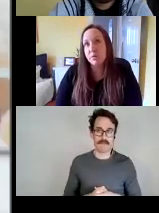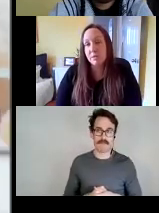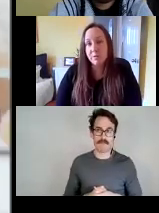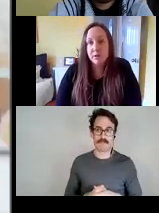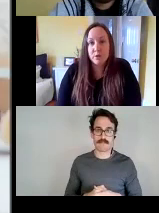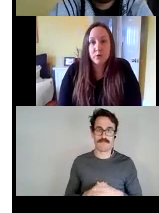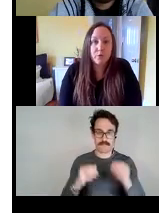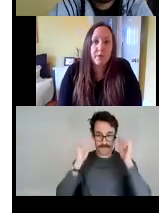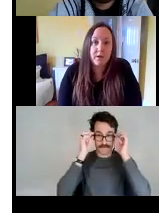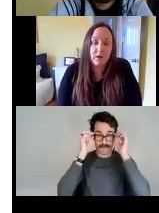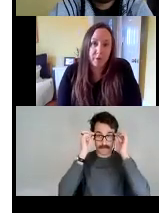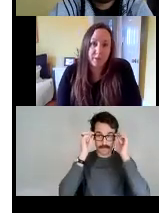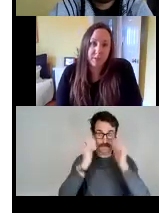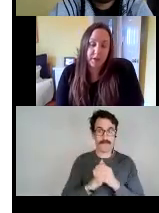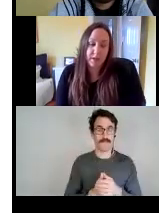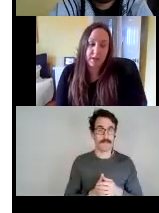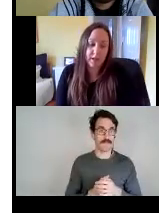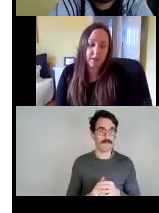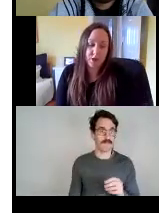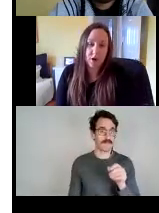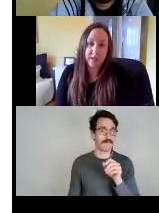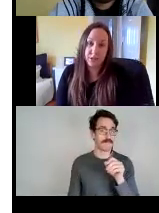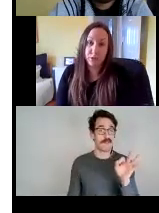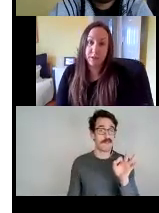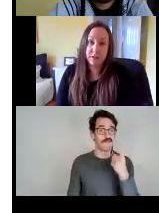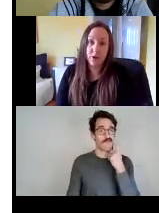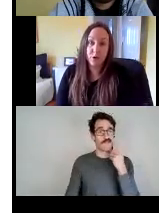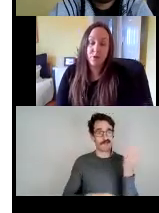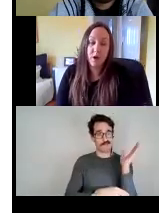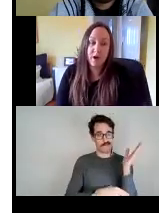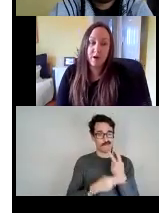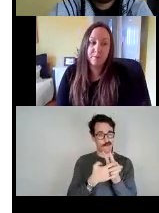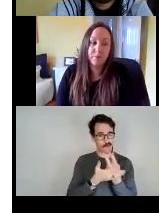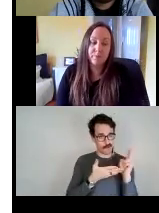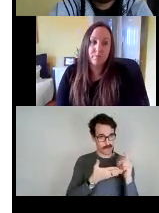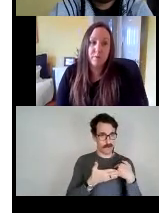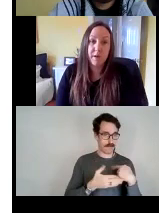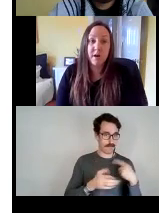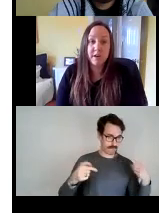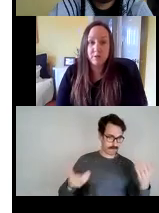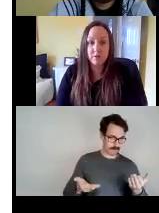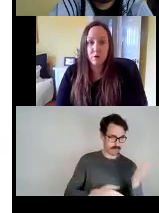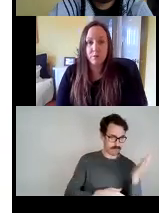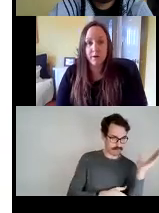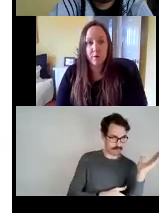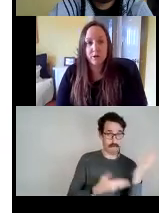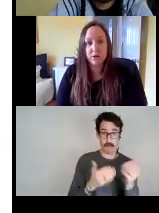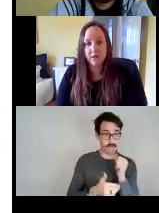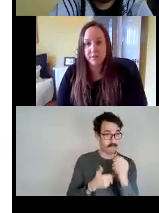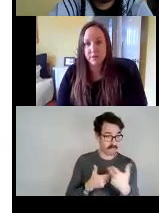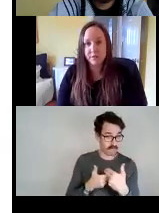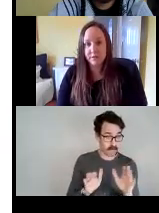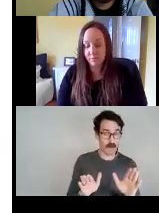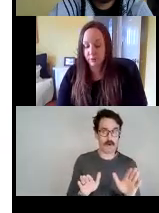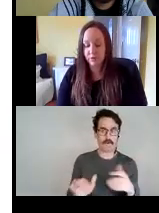So some of you who may not have participated in the talk I did 2 weeks ago may not even, oh, I